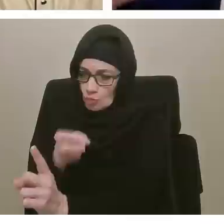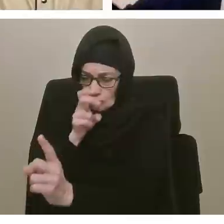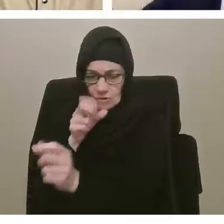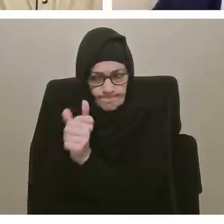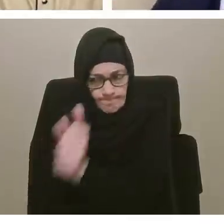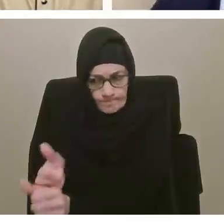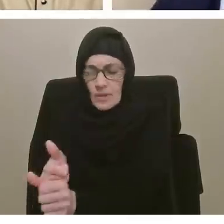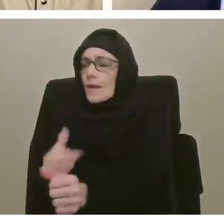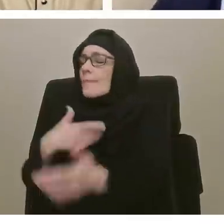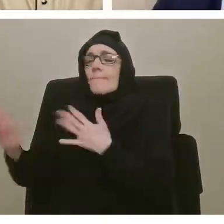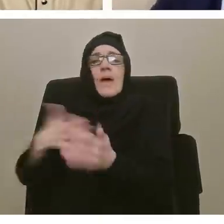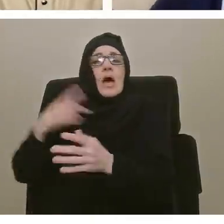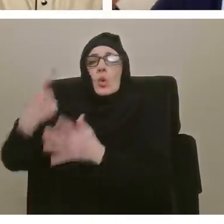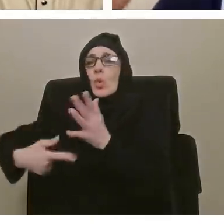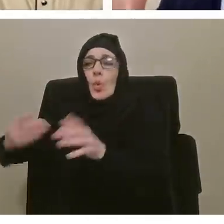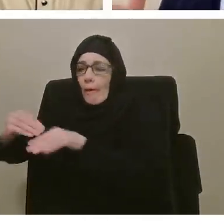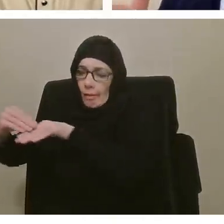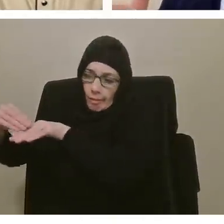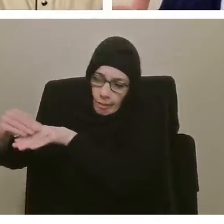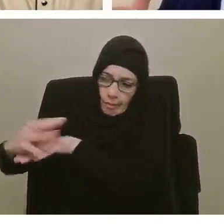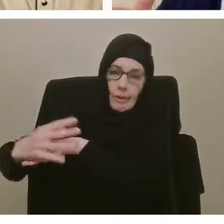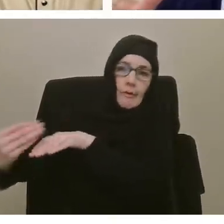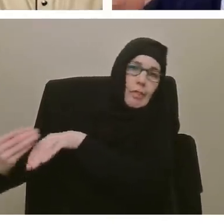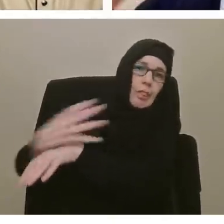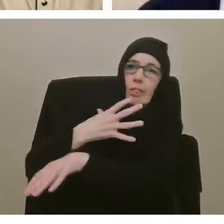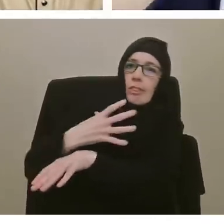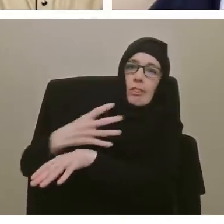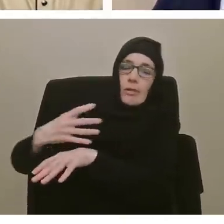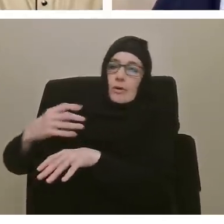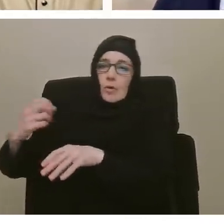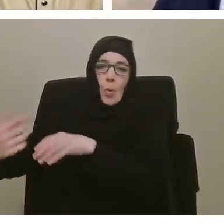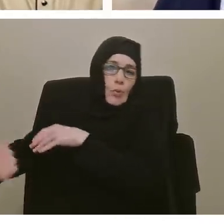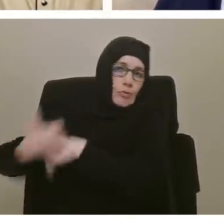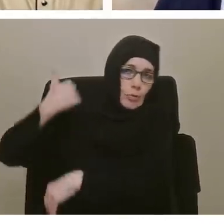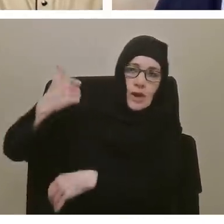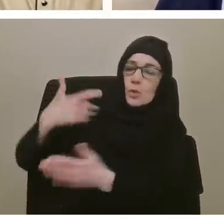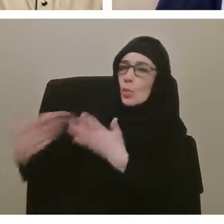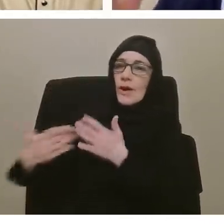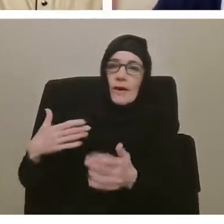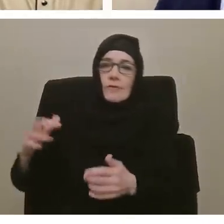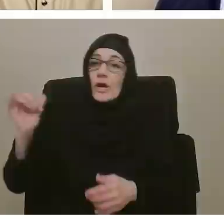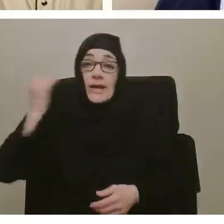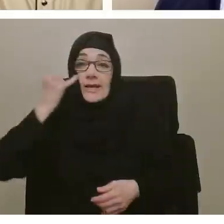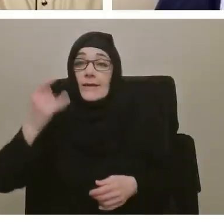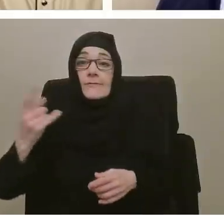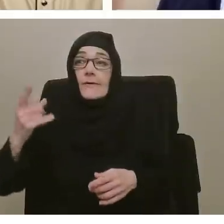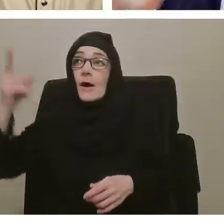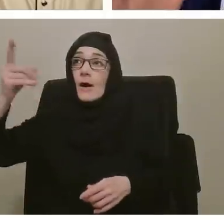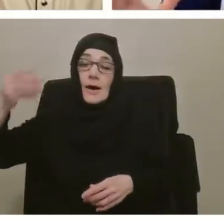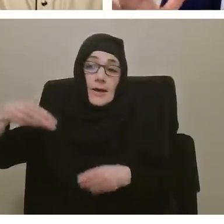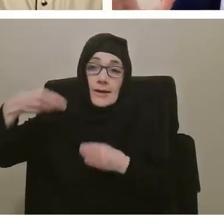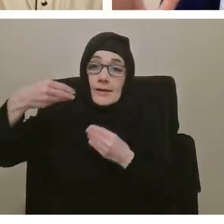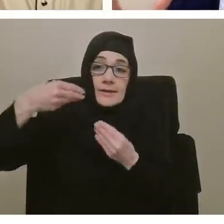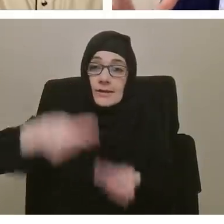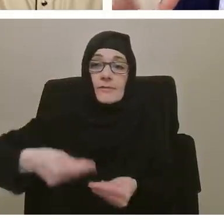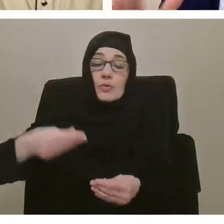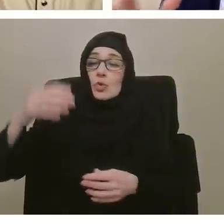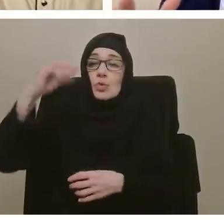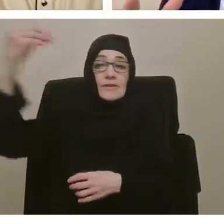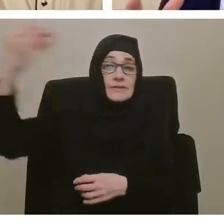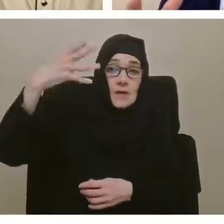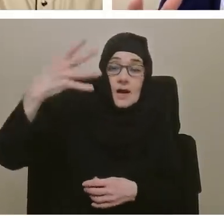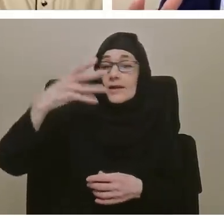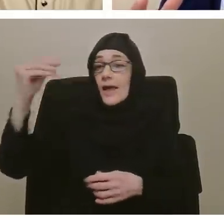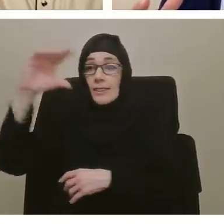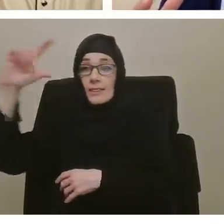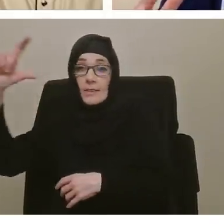offer you every offering, threaten you with every threat. Wallahi, if you put the sun in my right and the moon in my left, I'm not going to leave this. That's the reality of